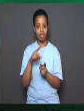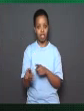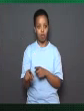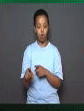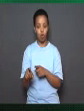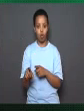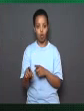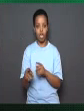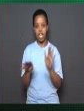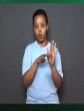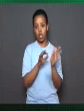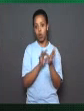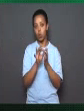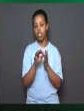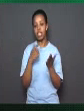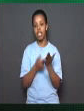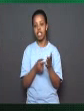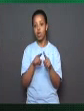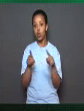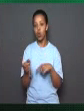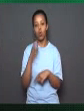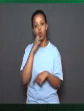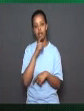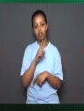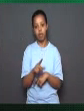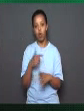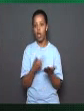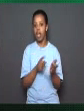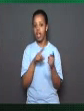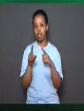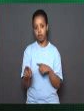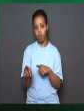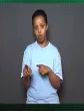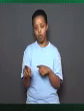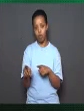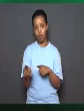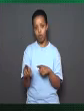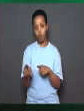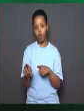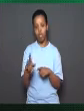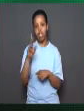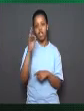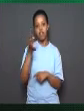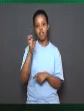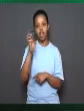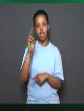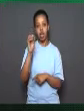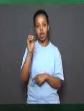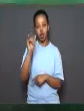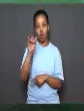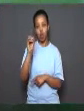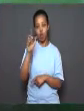number assigned to this particular enzyme, which is ferrolyl